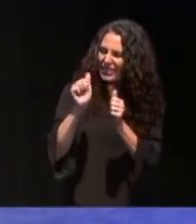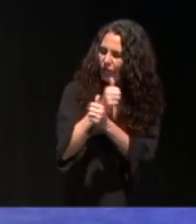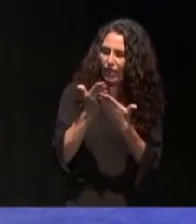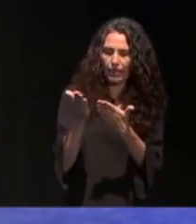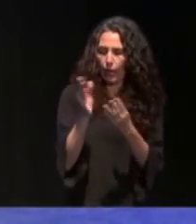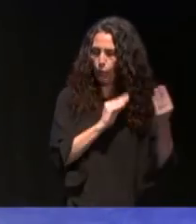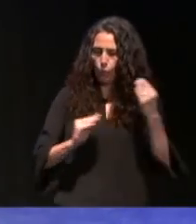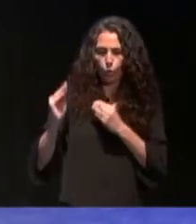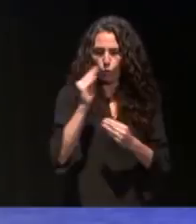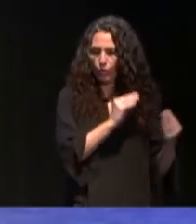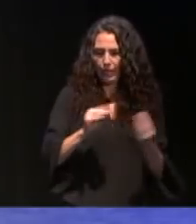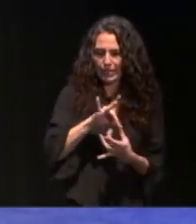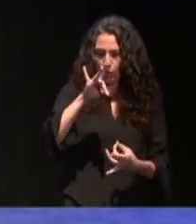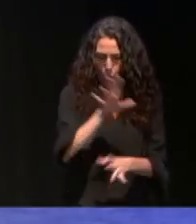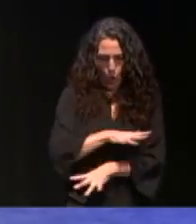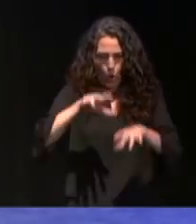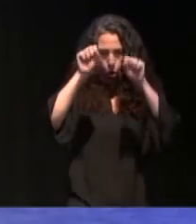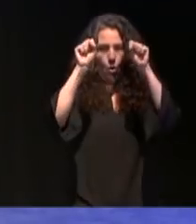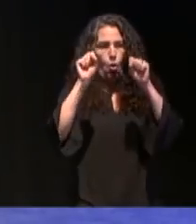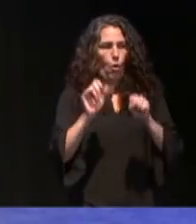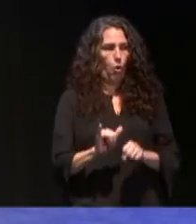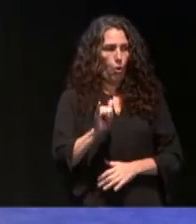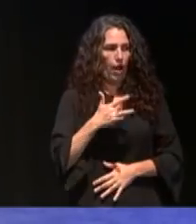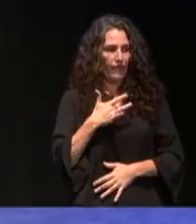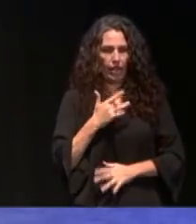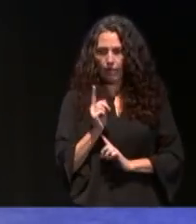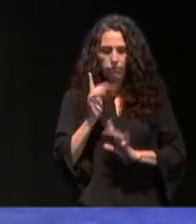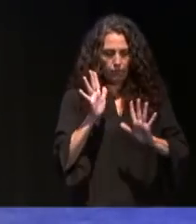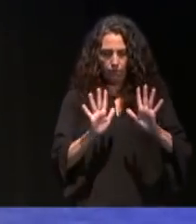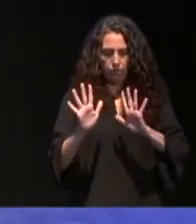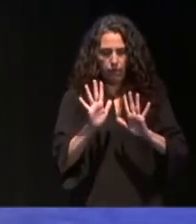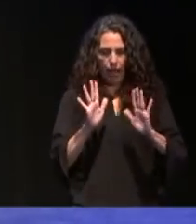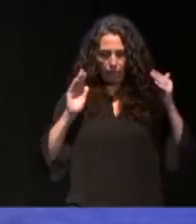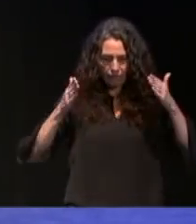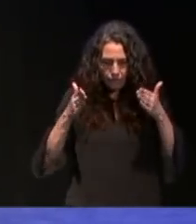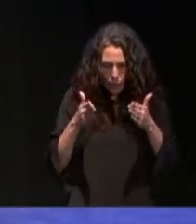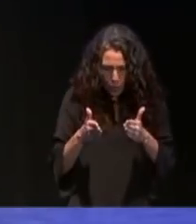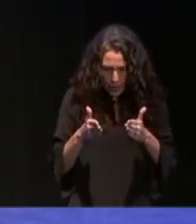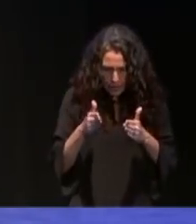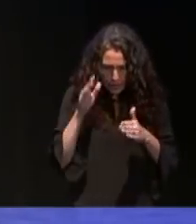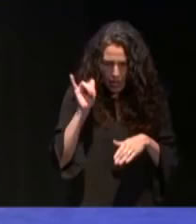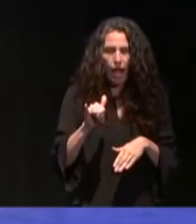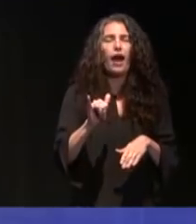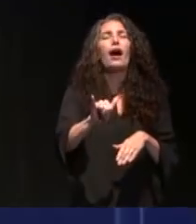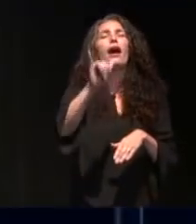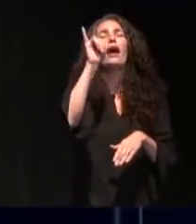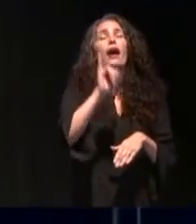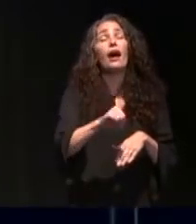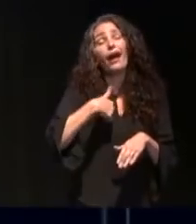over. And suddenly, we are in our focus. I can remember,